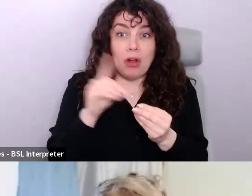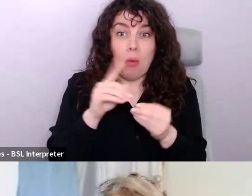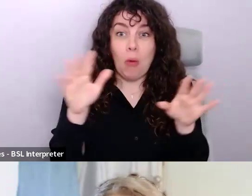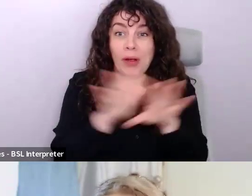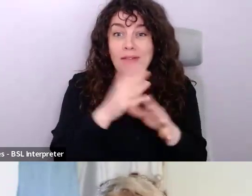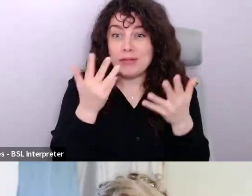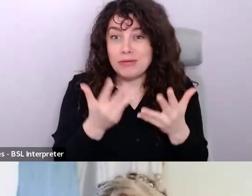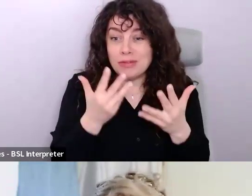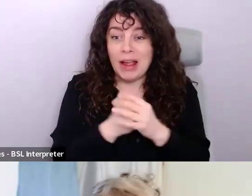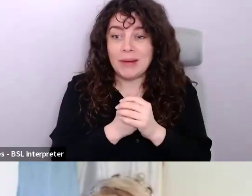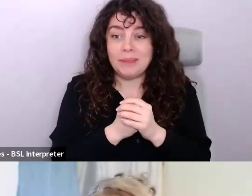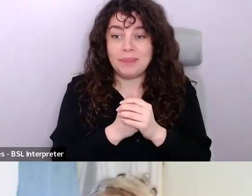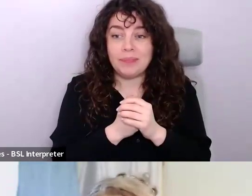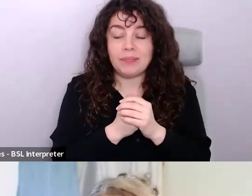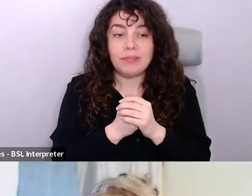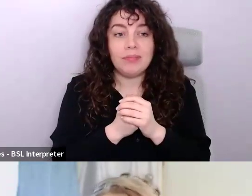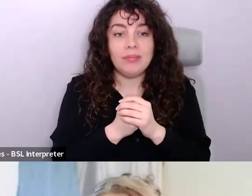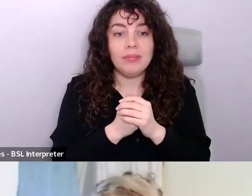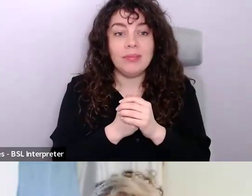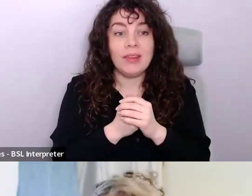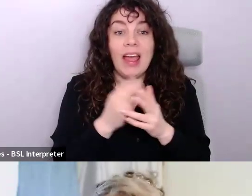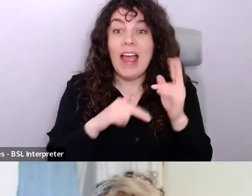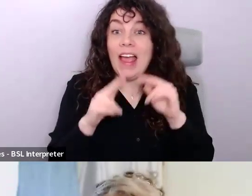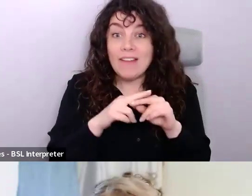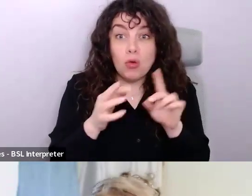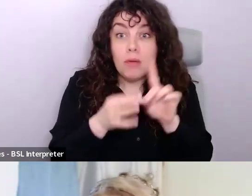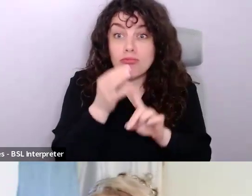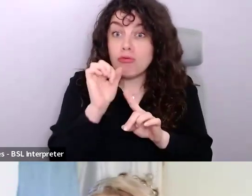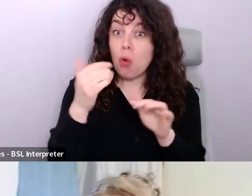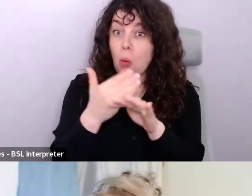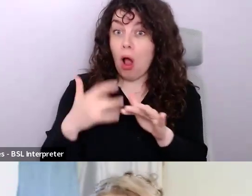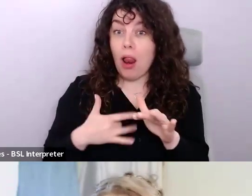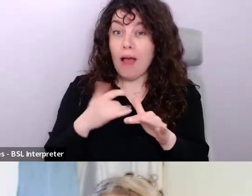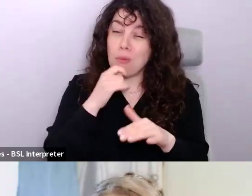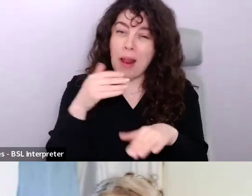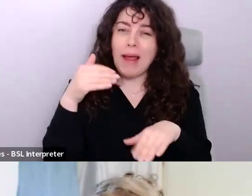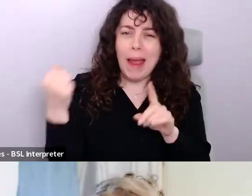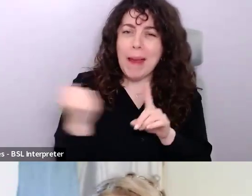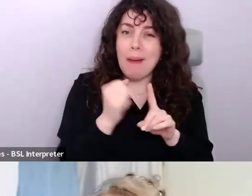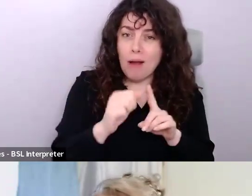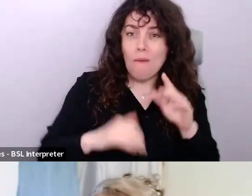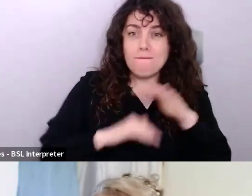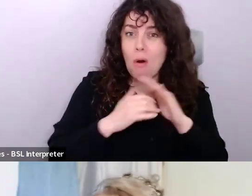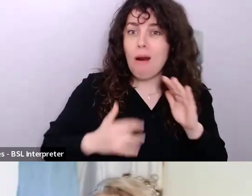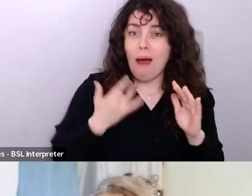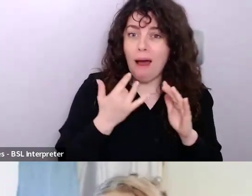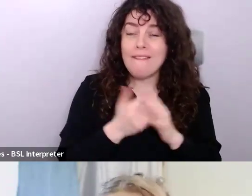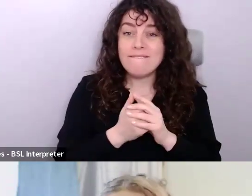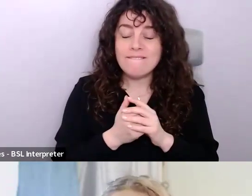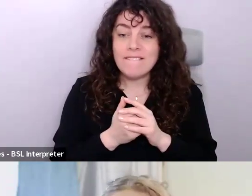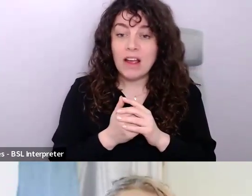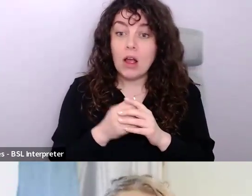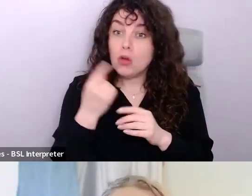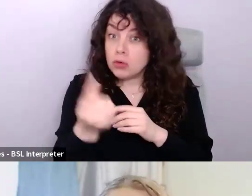this enough. If you improve how you feel at work, you improve your whole life. So getting an Access to Work grant can change your life. If you